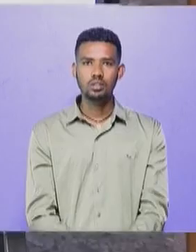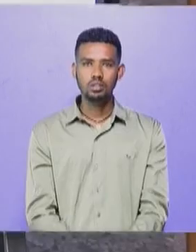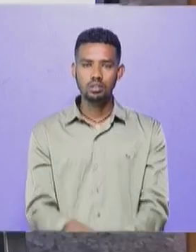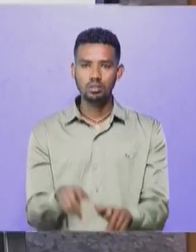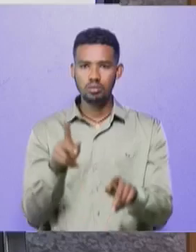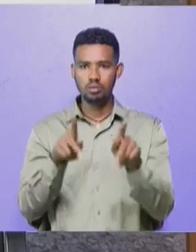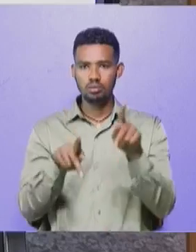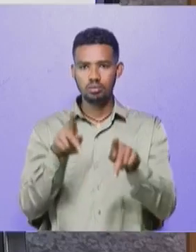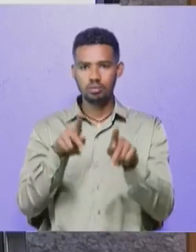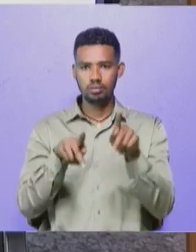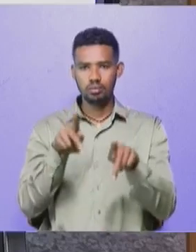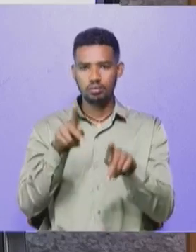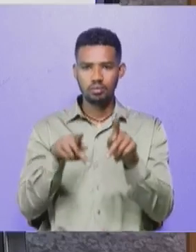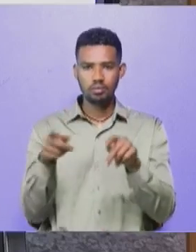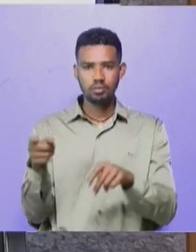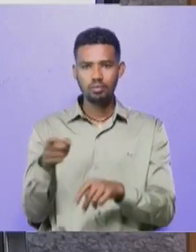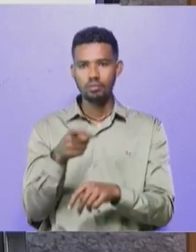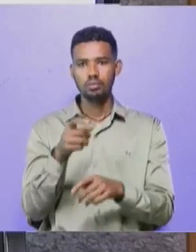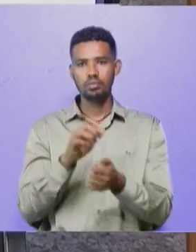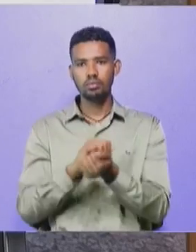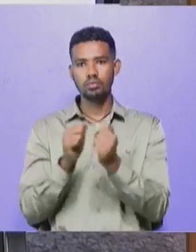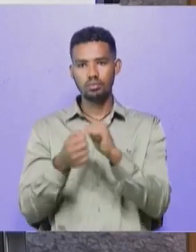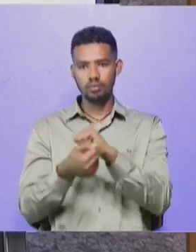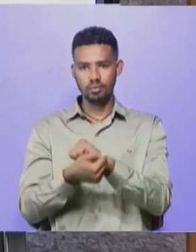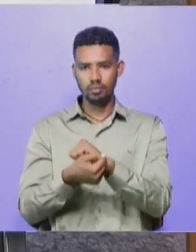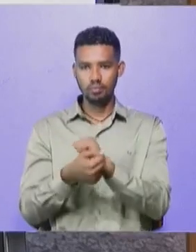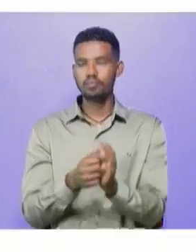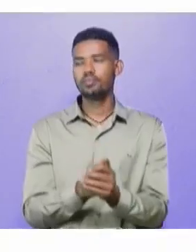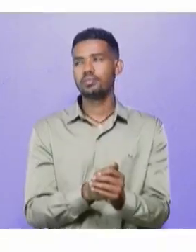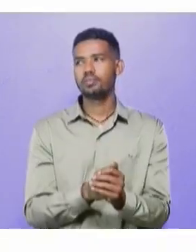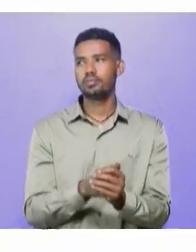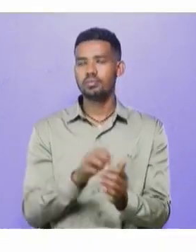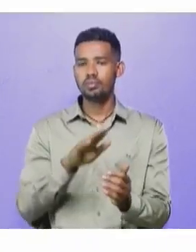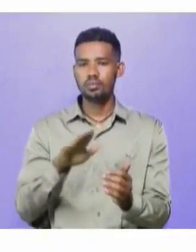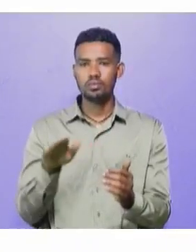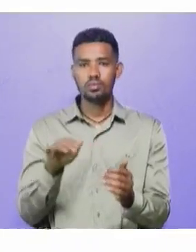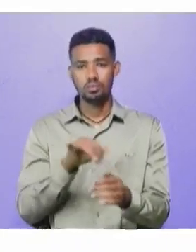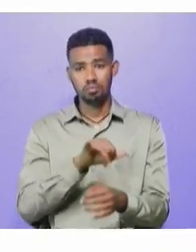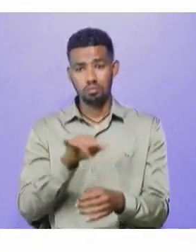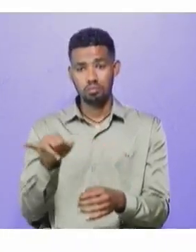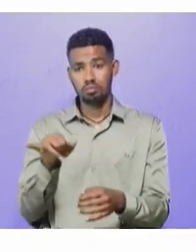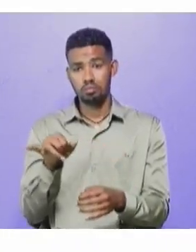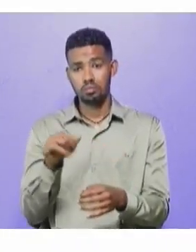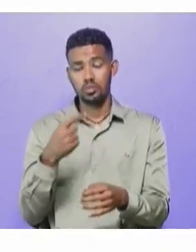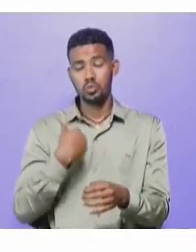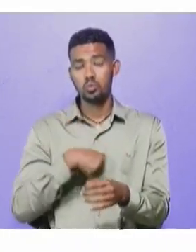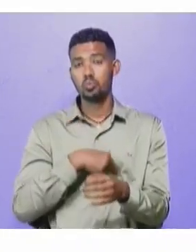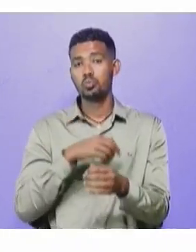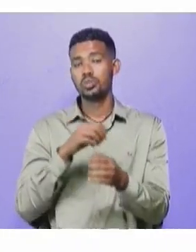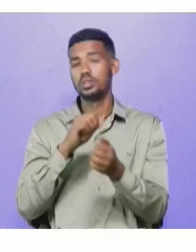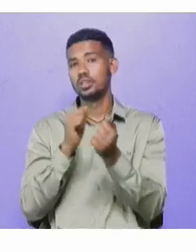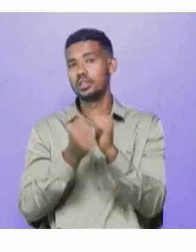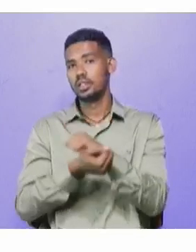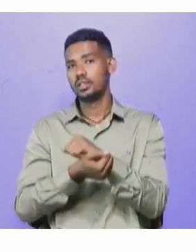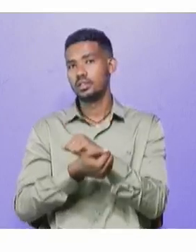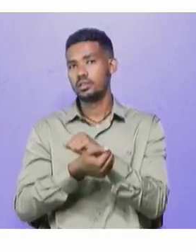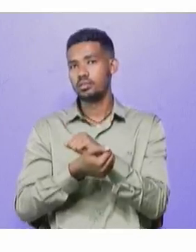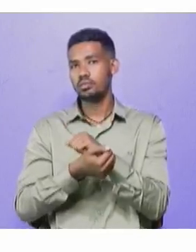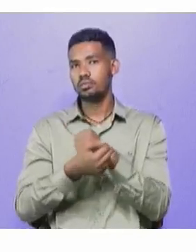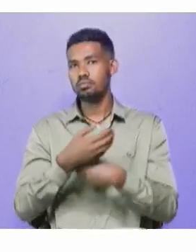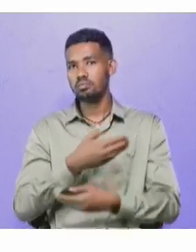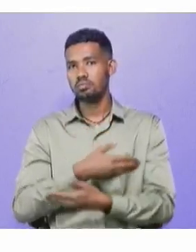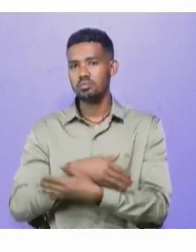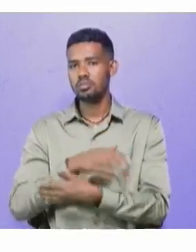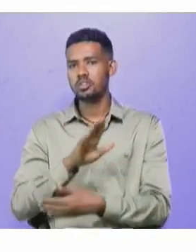People. Person, people. Child, like the same, we change it. Child,